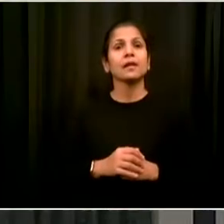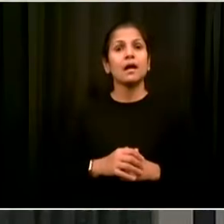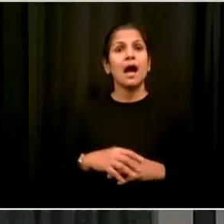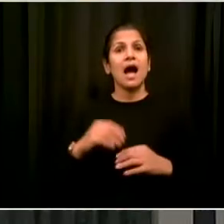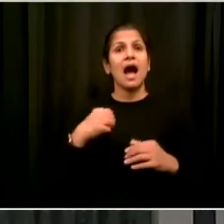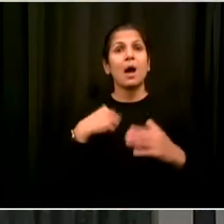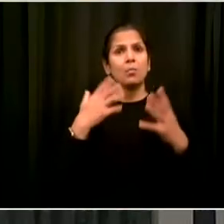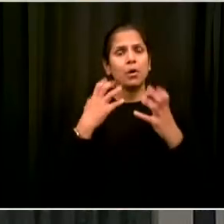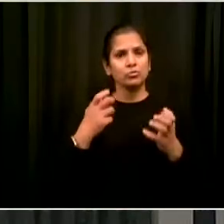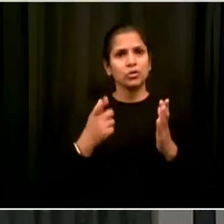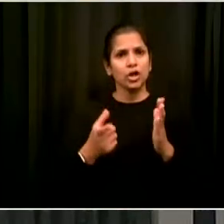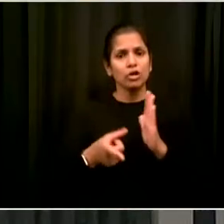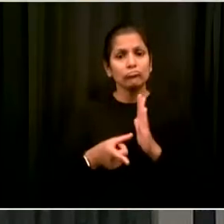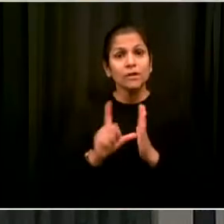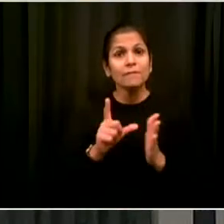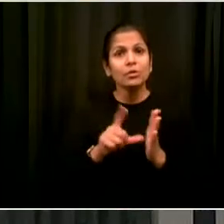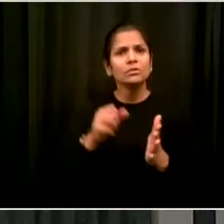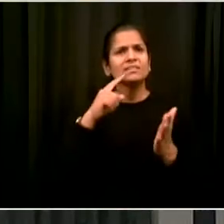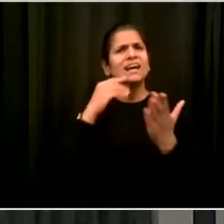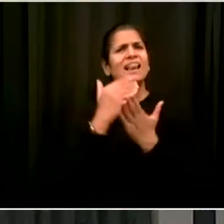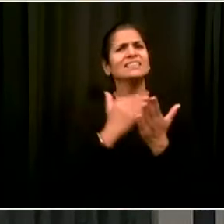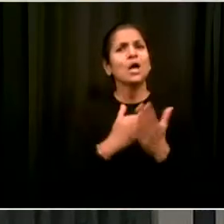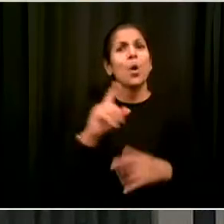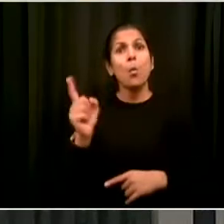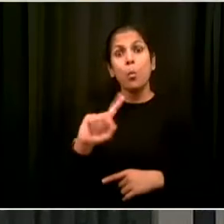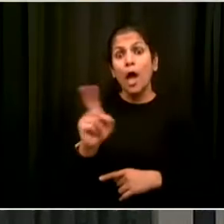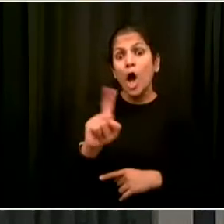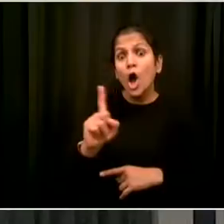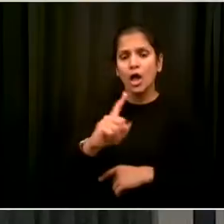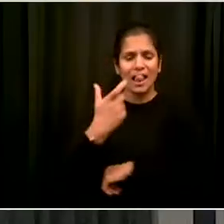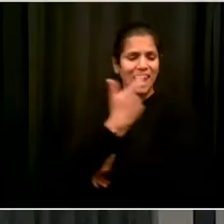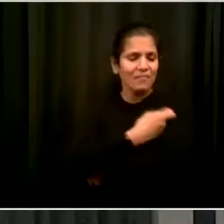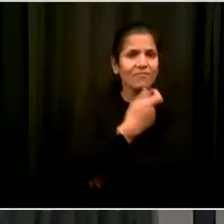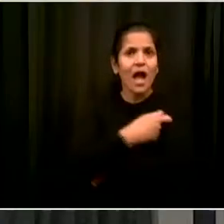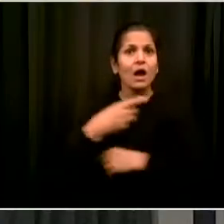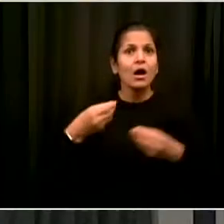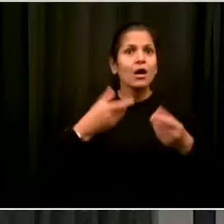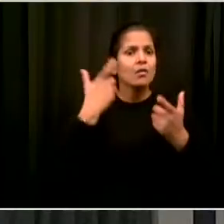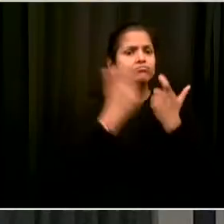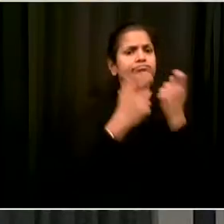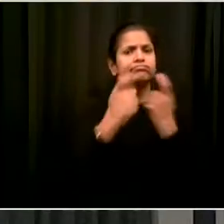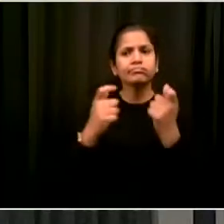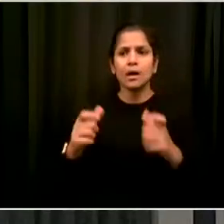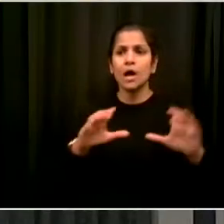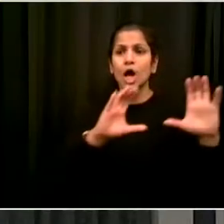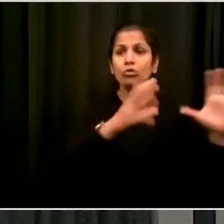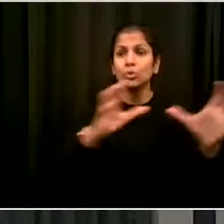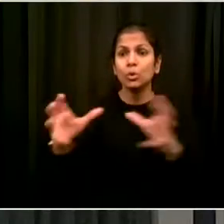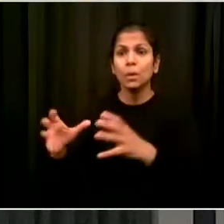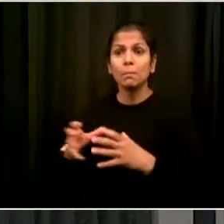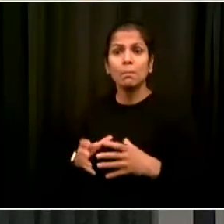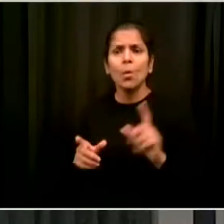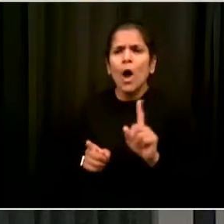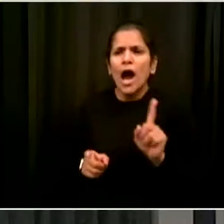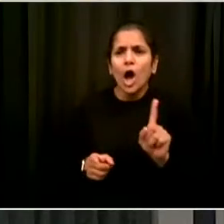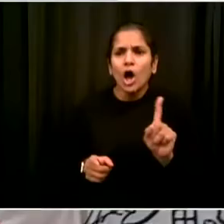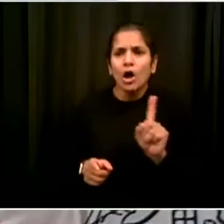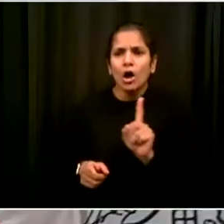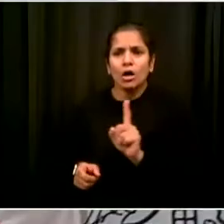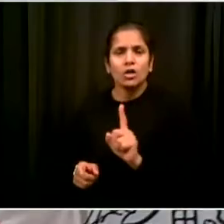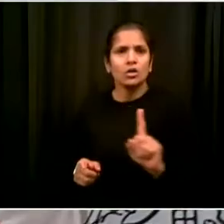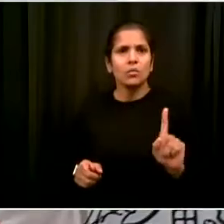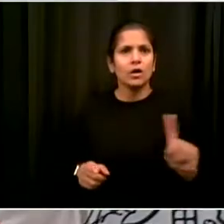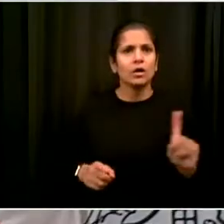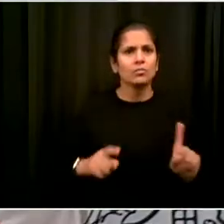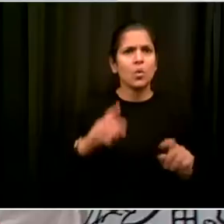sites. Earlier, I believe you mentioned schools as a possible site. Is that still the case, and how will that work? Like, what would that look like? Kala, we're